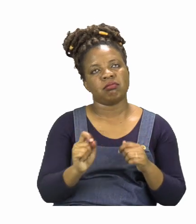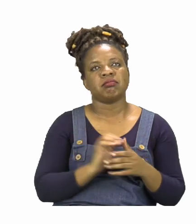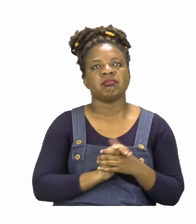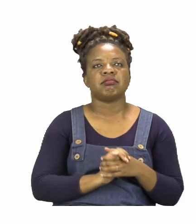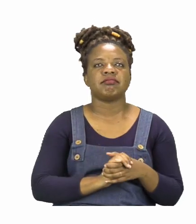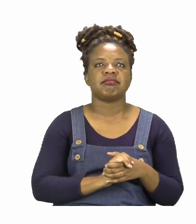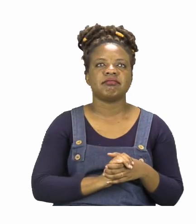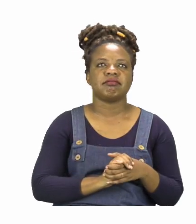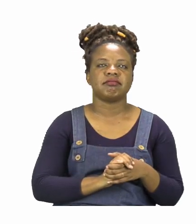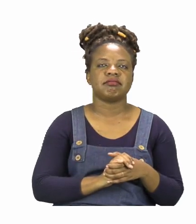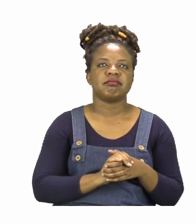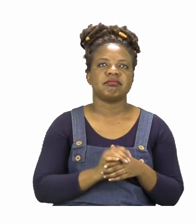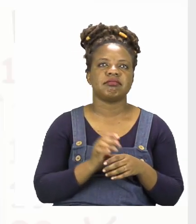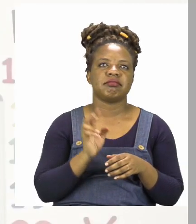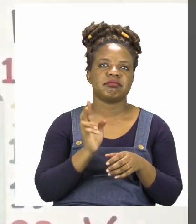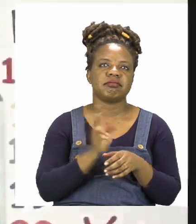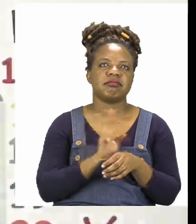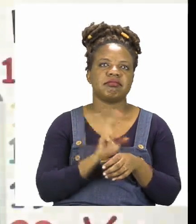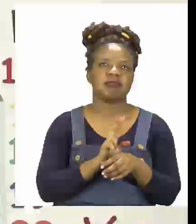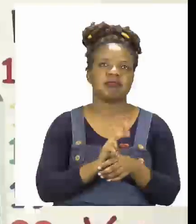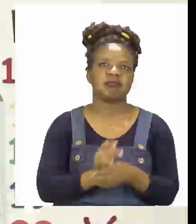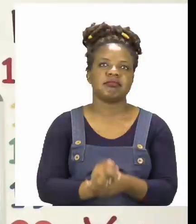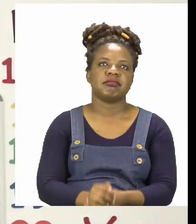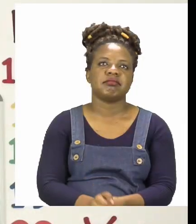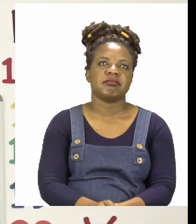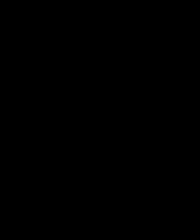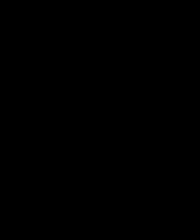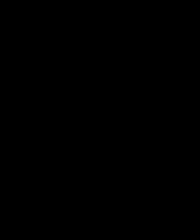done after the advert break.